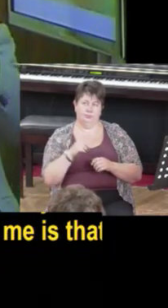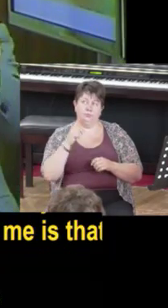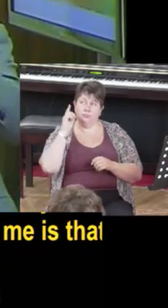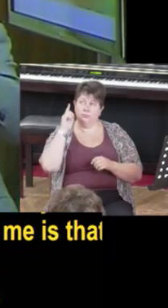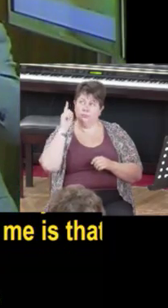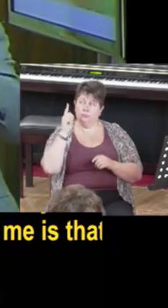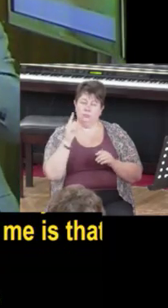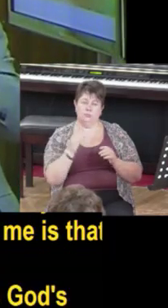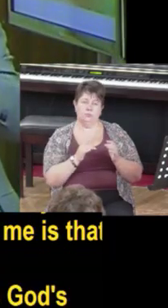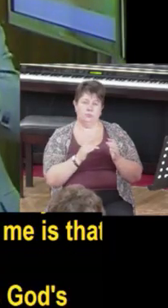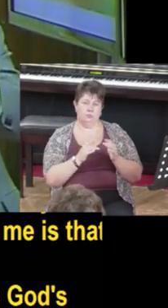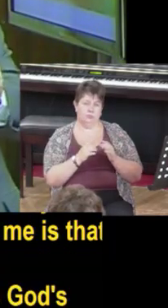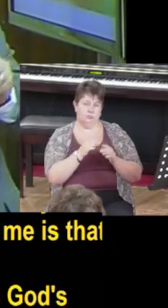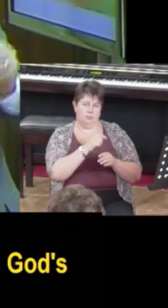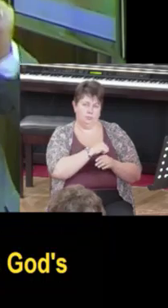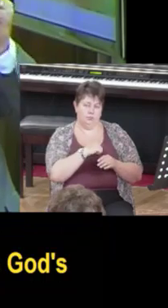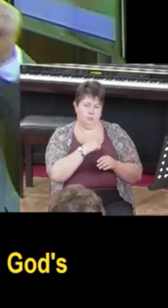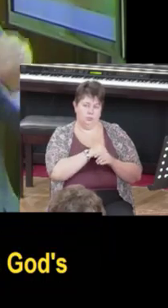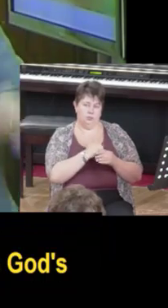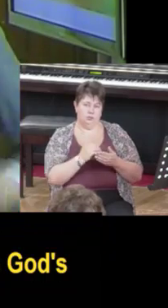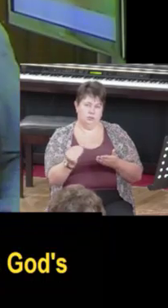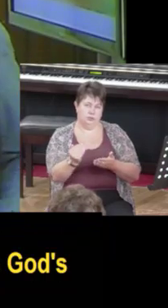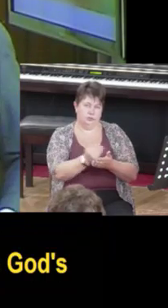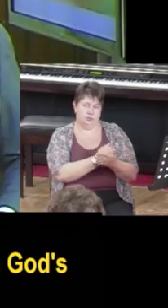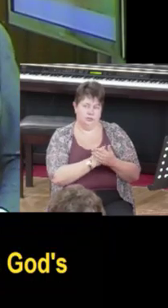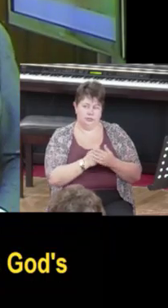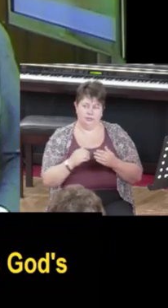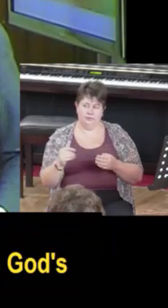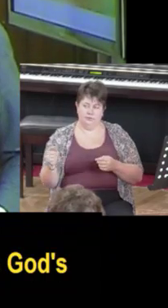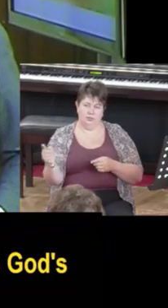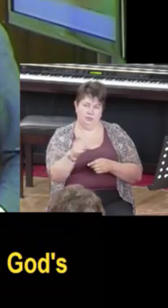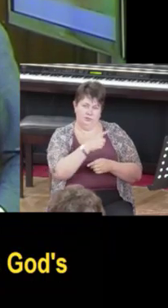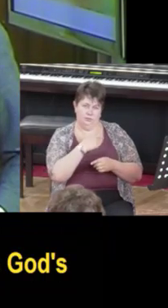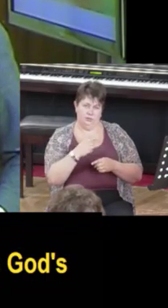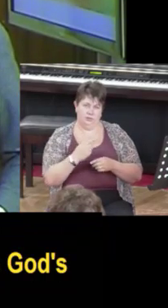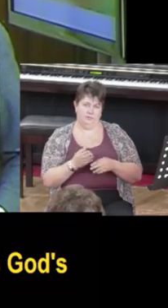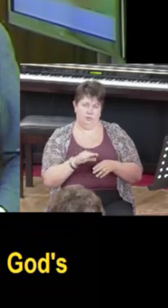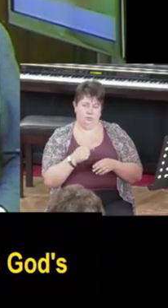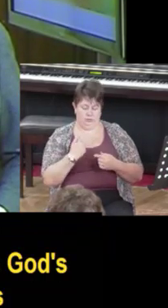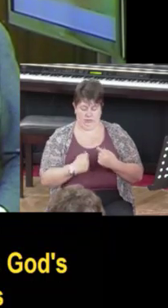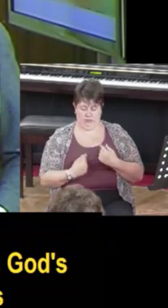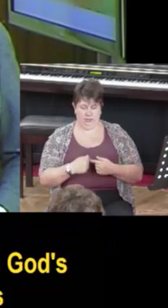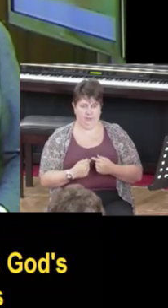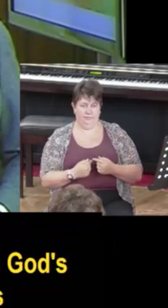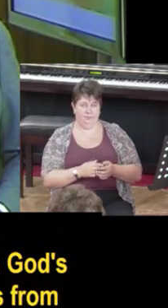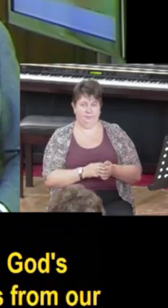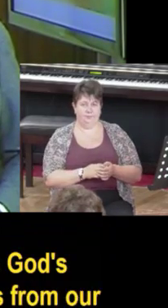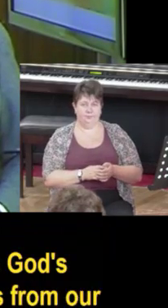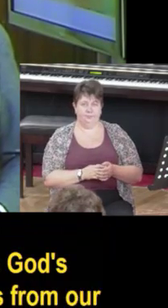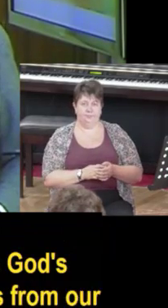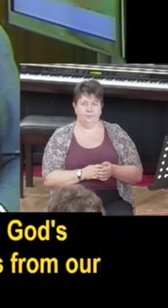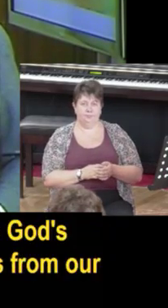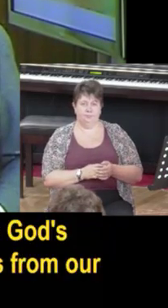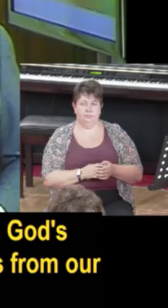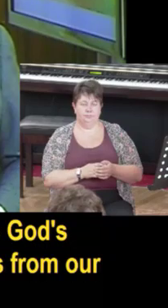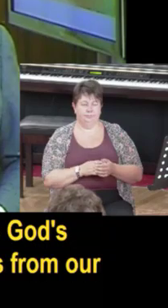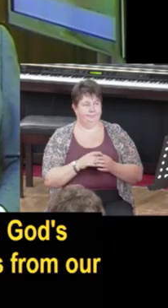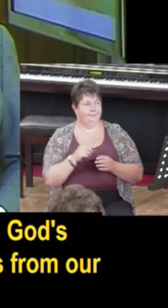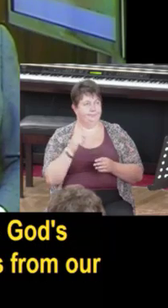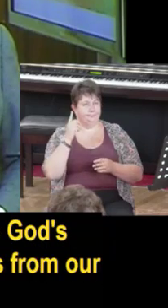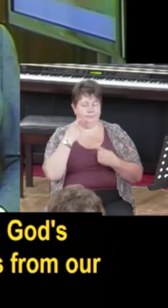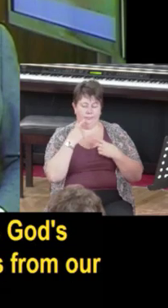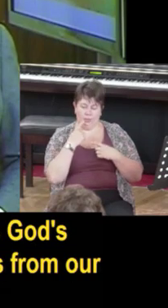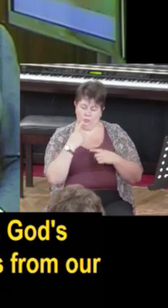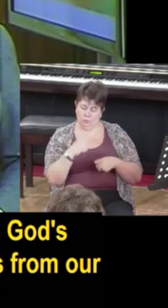and promise to save us from ourselves. Despite constant